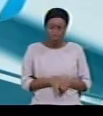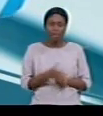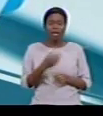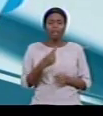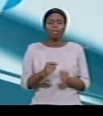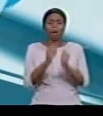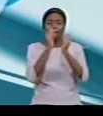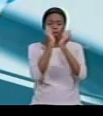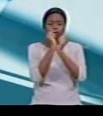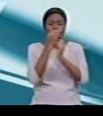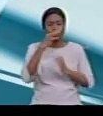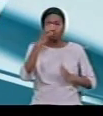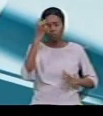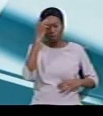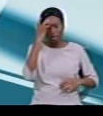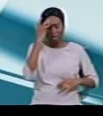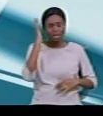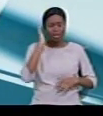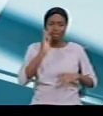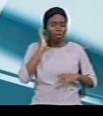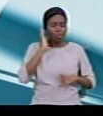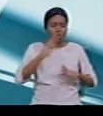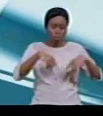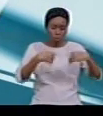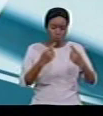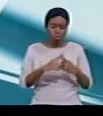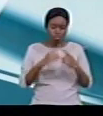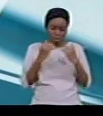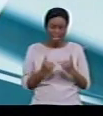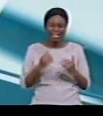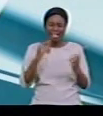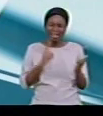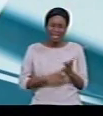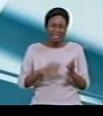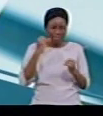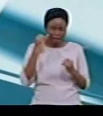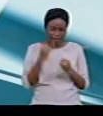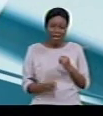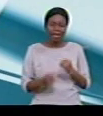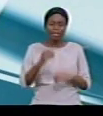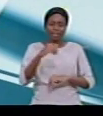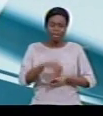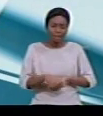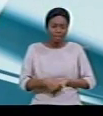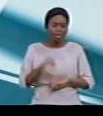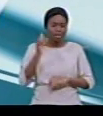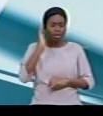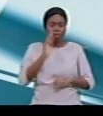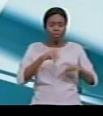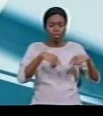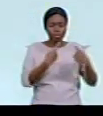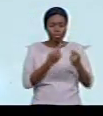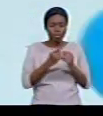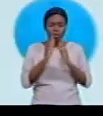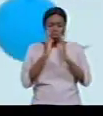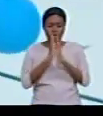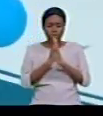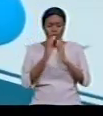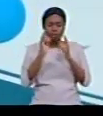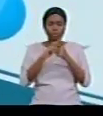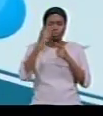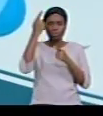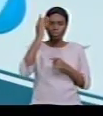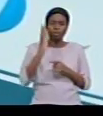sicknesses, they are going tonight, this final night of the program, they are going. Talk to the Lord.